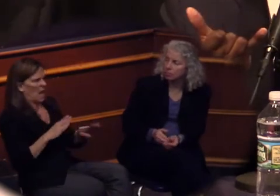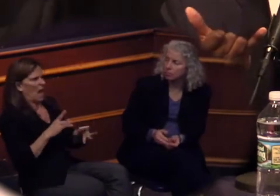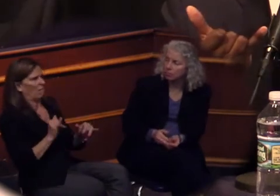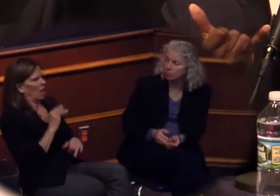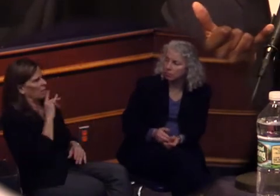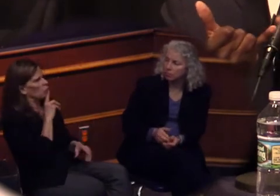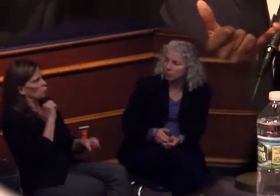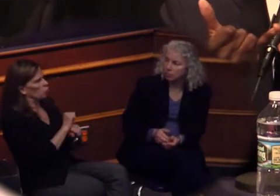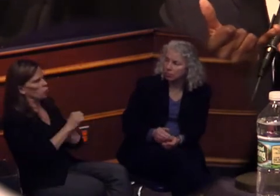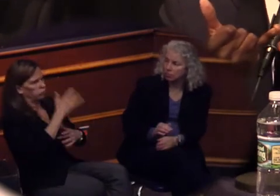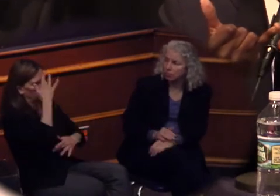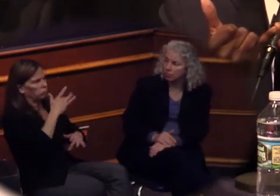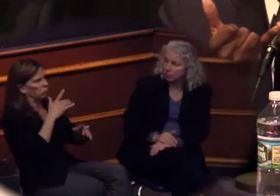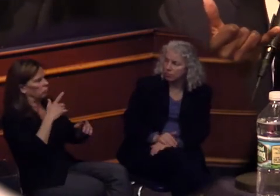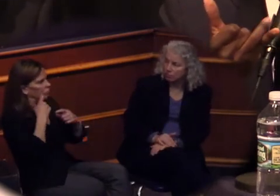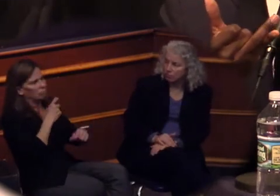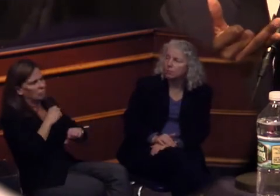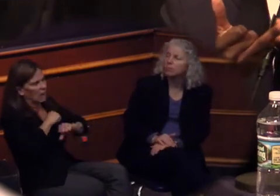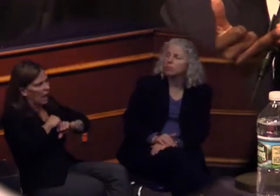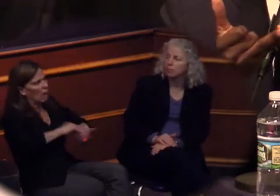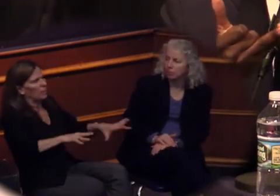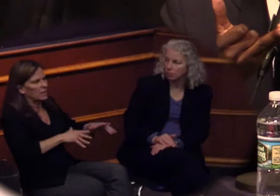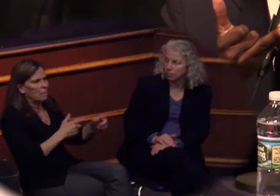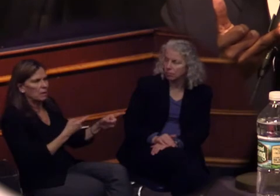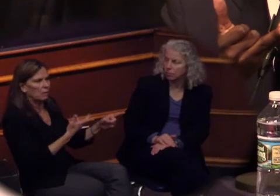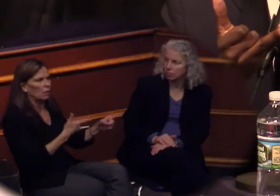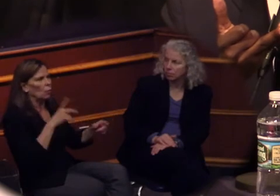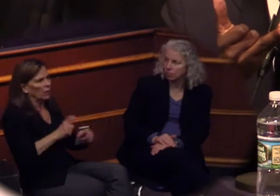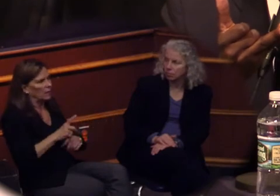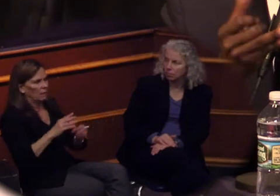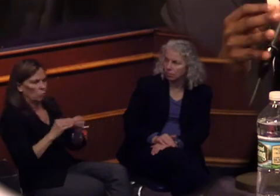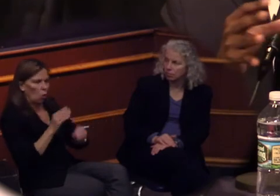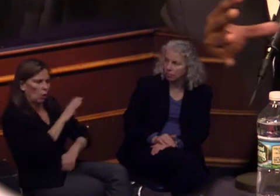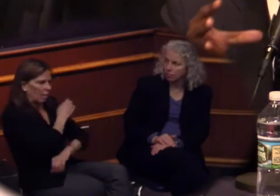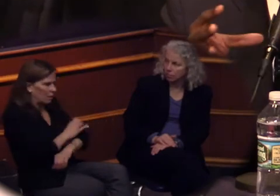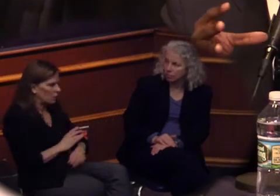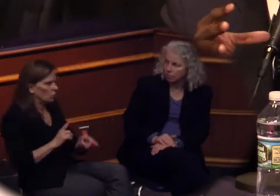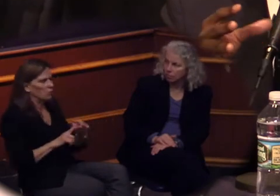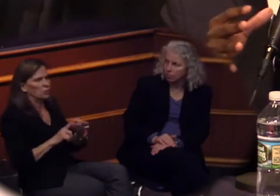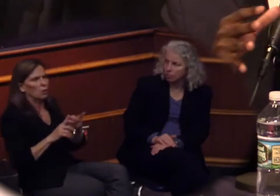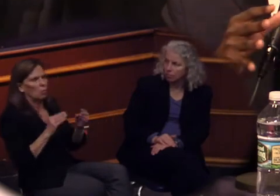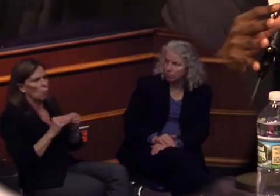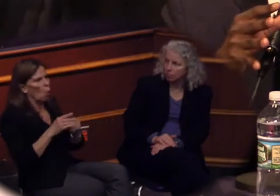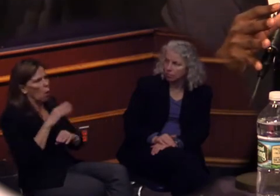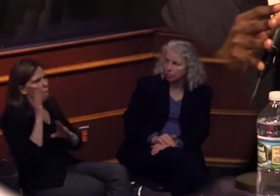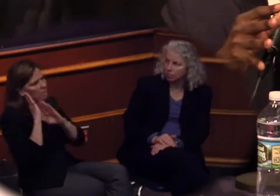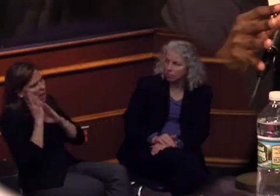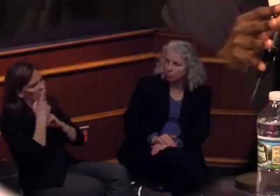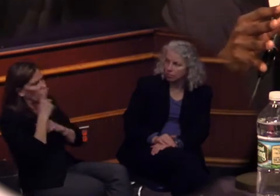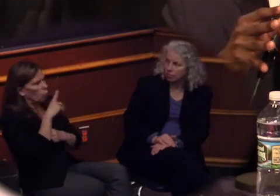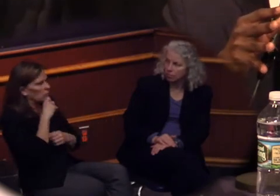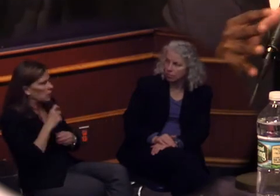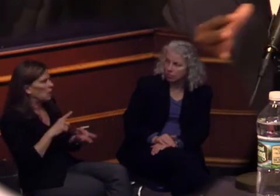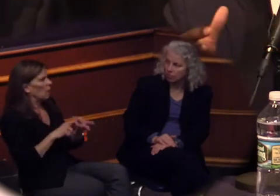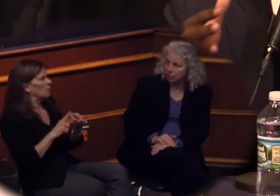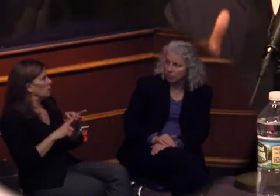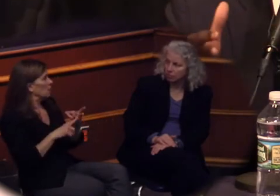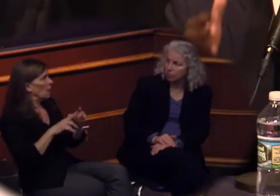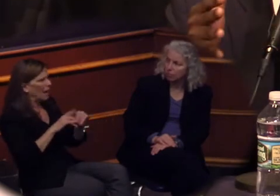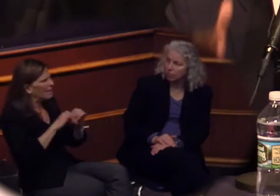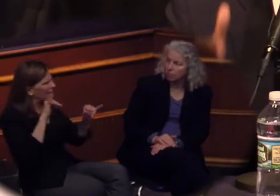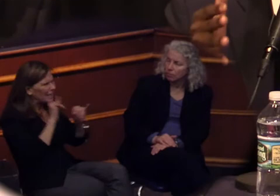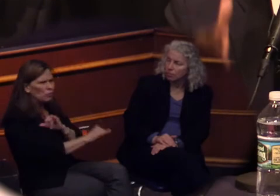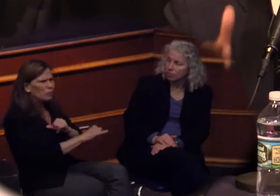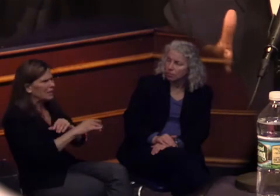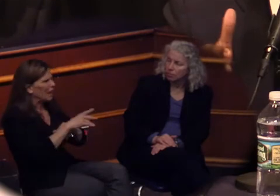need more clinicians, more beds for detox, longer stays. I'm hearing we need lifelong